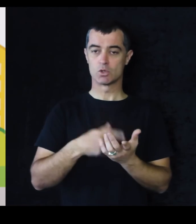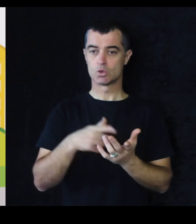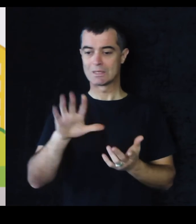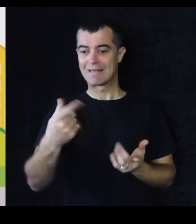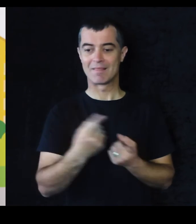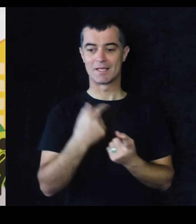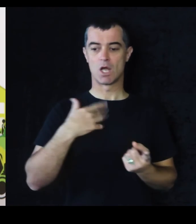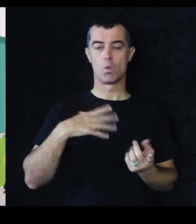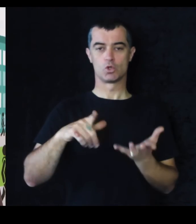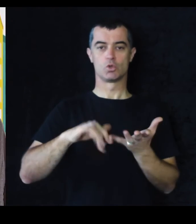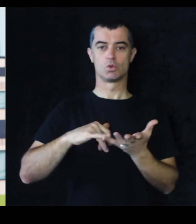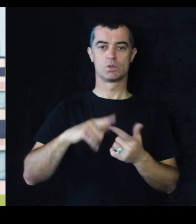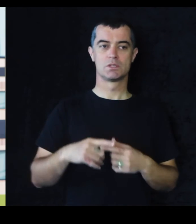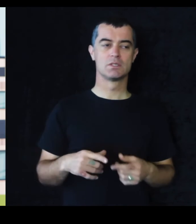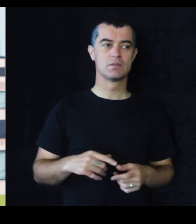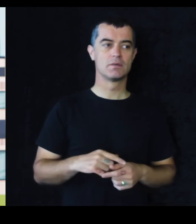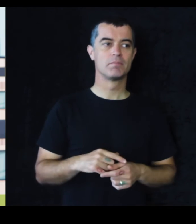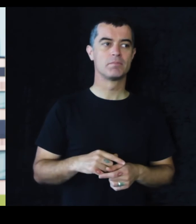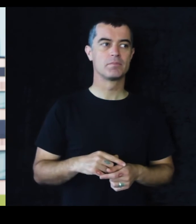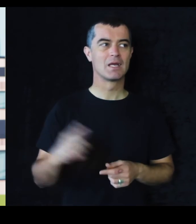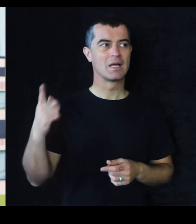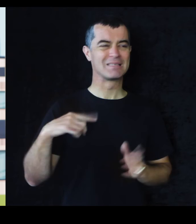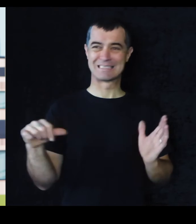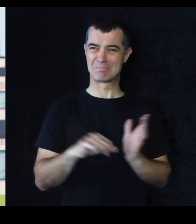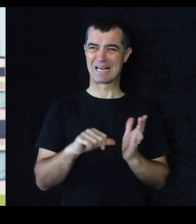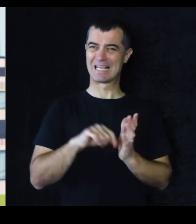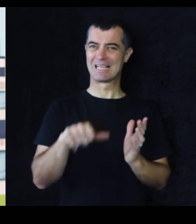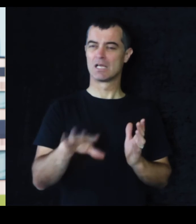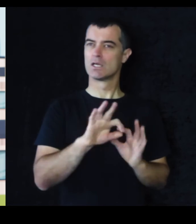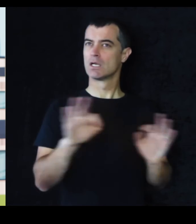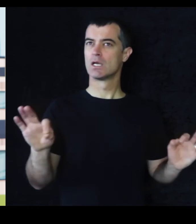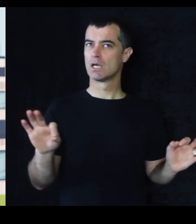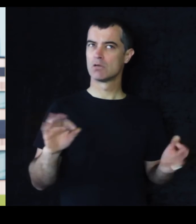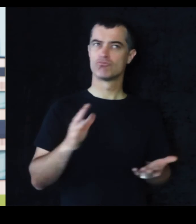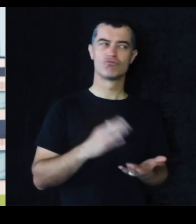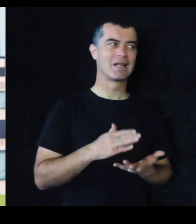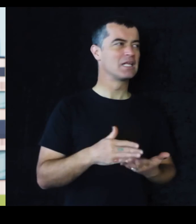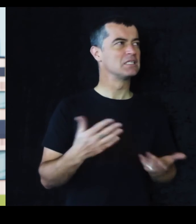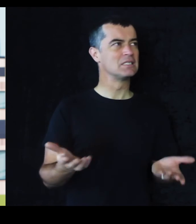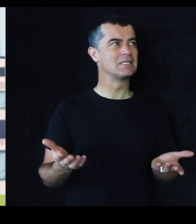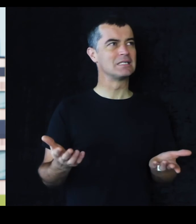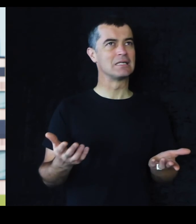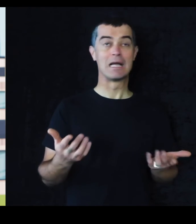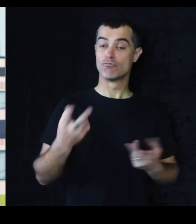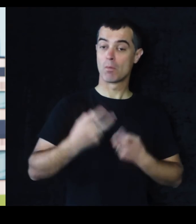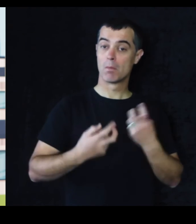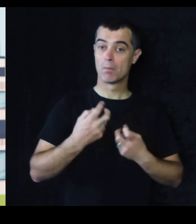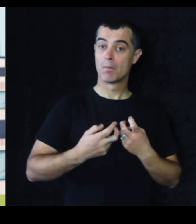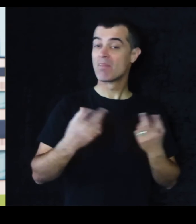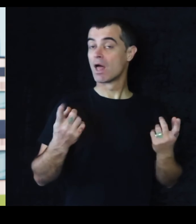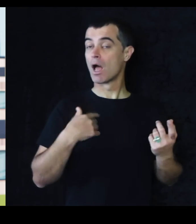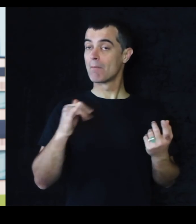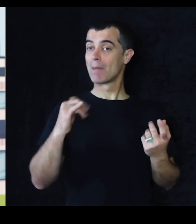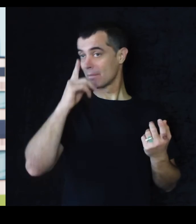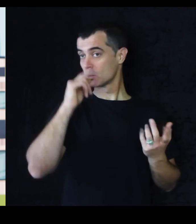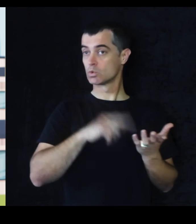things I want to be able to use. Because the money side of it is not really an issue, then I